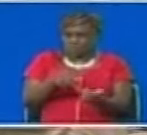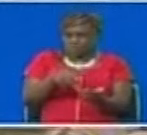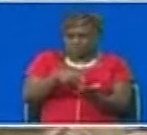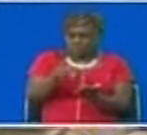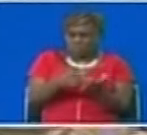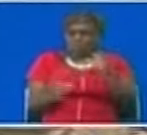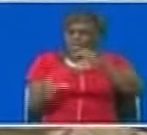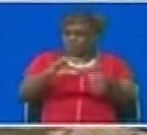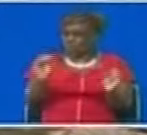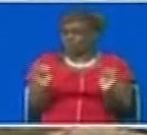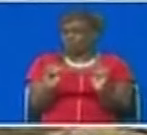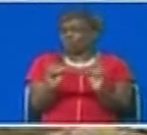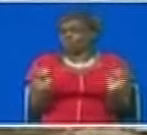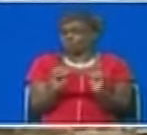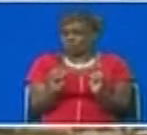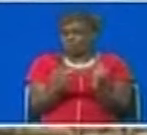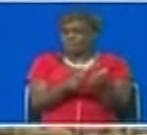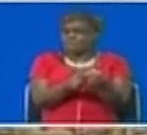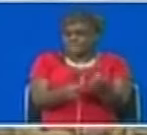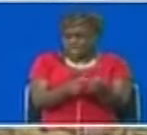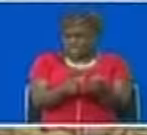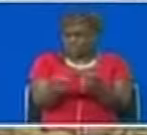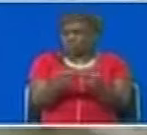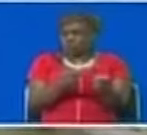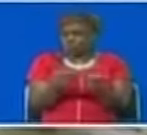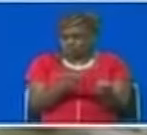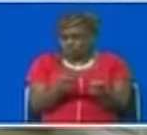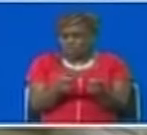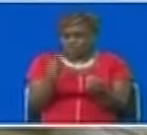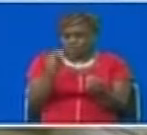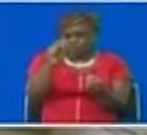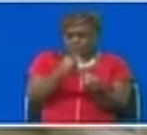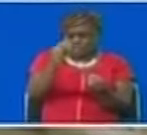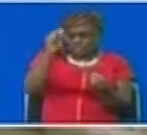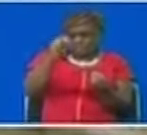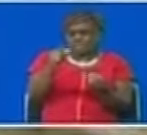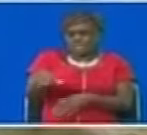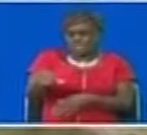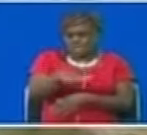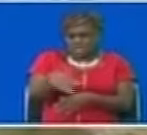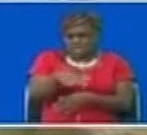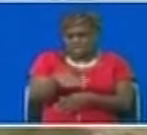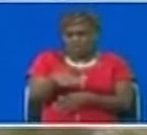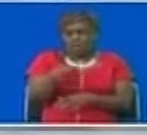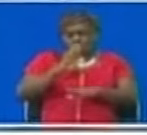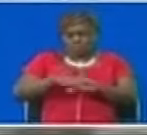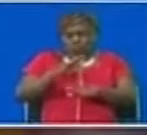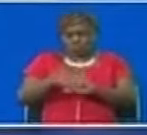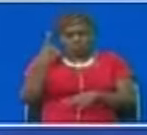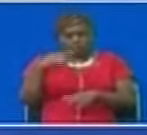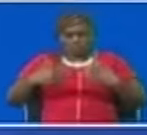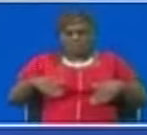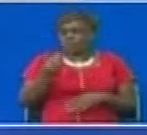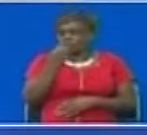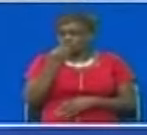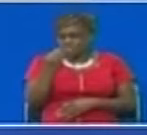buy chemicals to spray their crops as the maize variety will control them. The experiment is safe to environment and for human consumption.